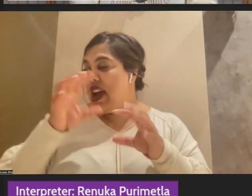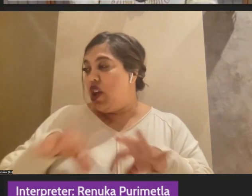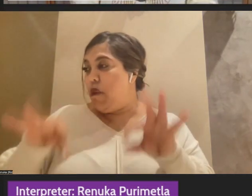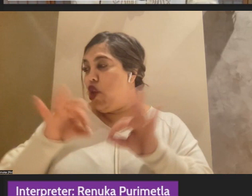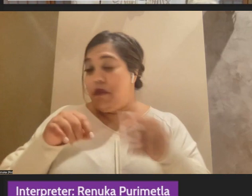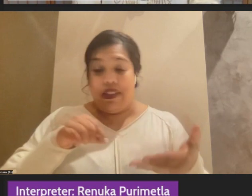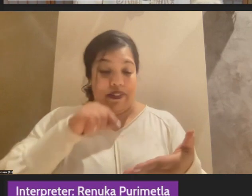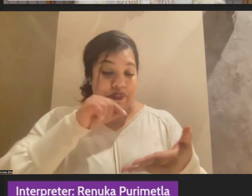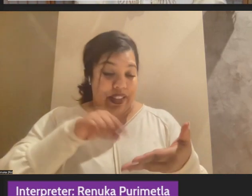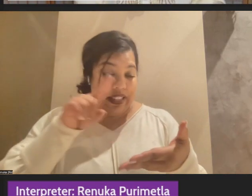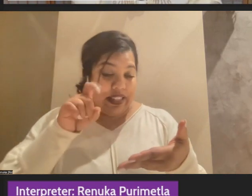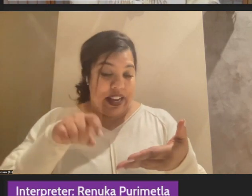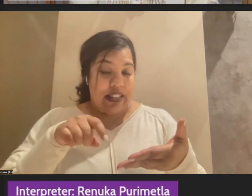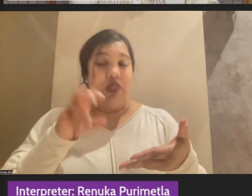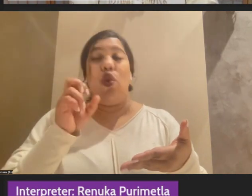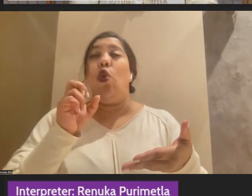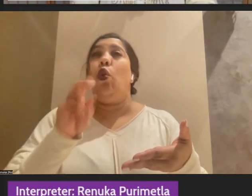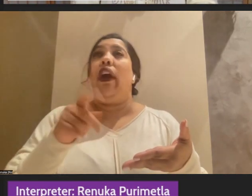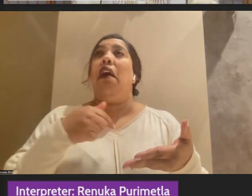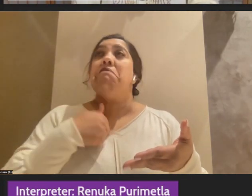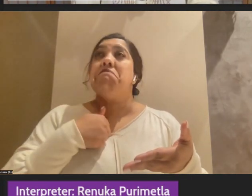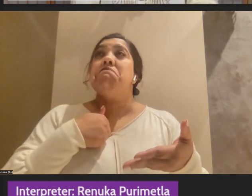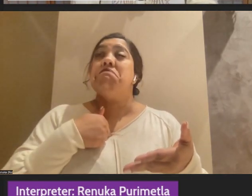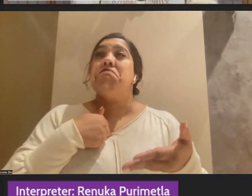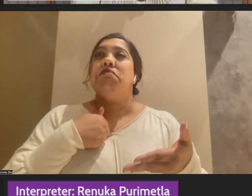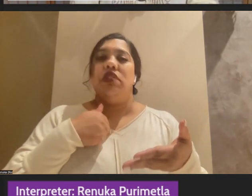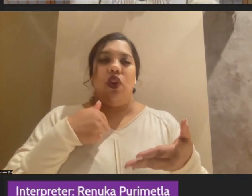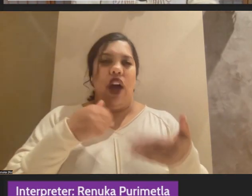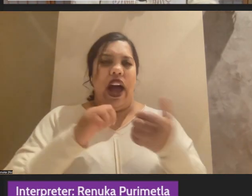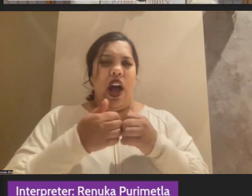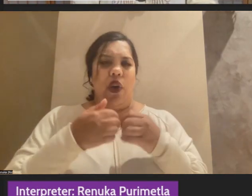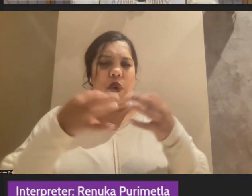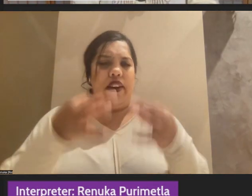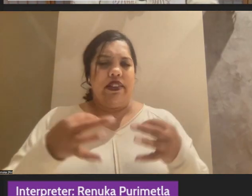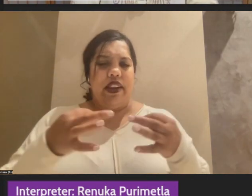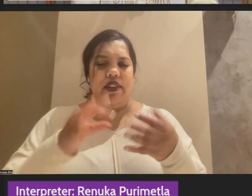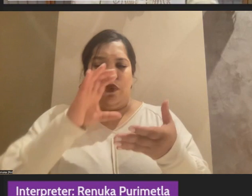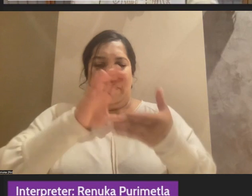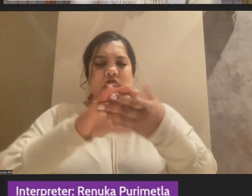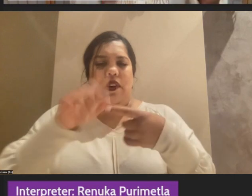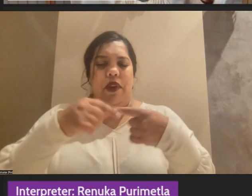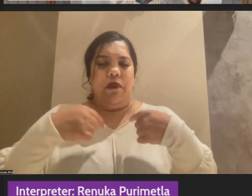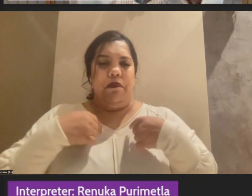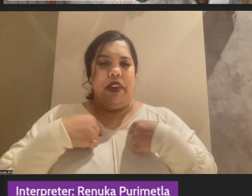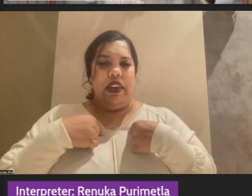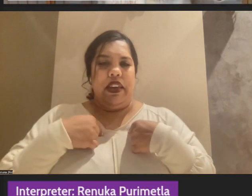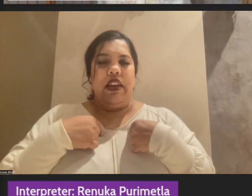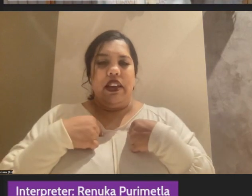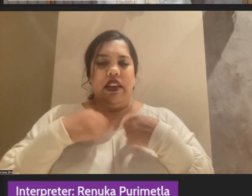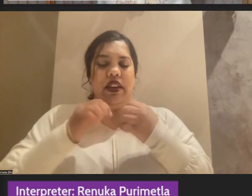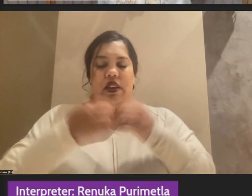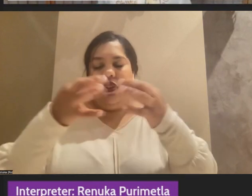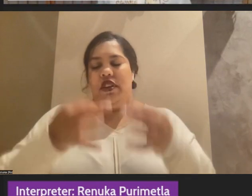So what am I choosing to believe about myself? What am I choosing to believe about life? How do